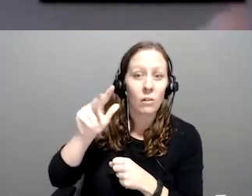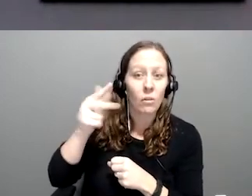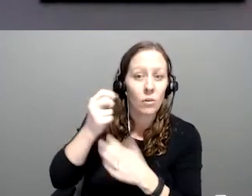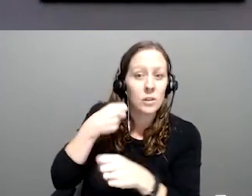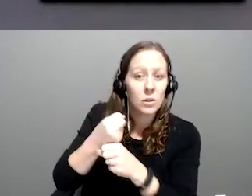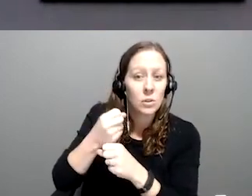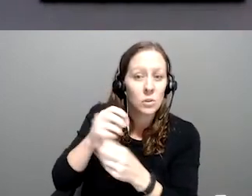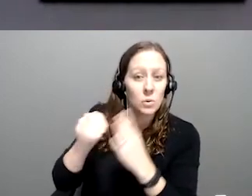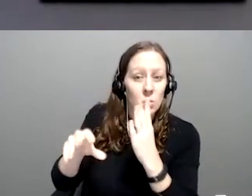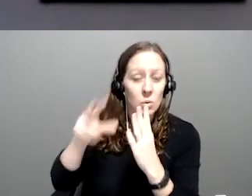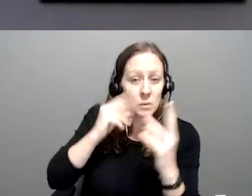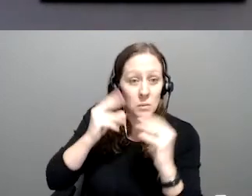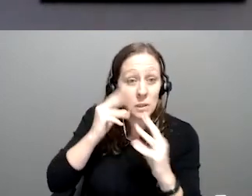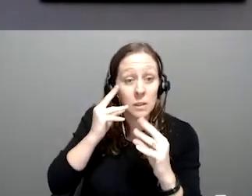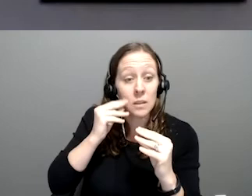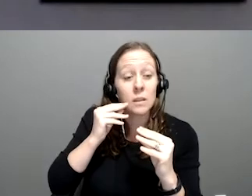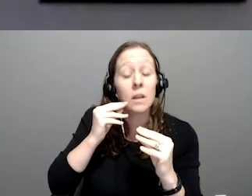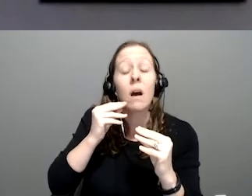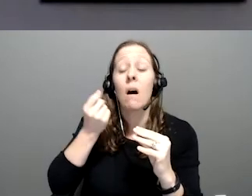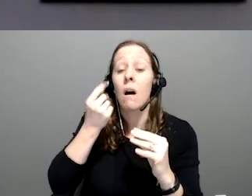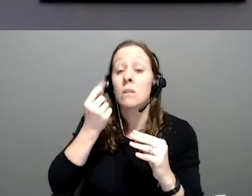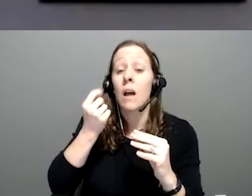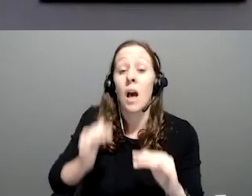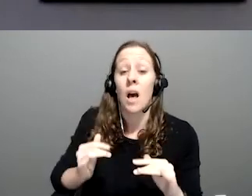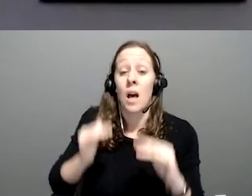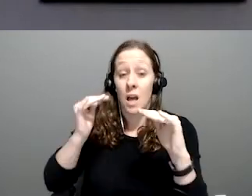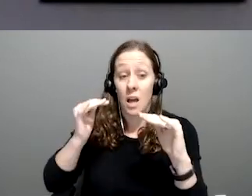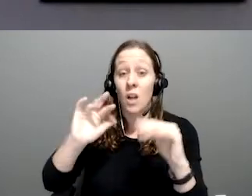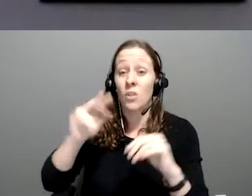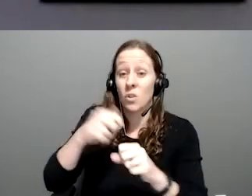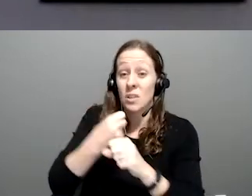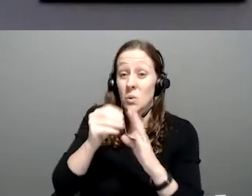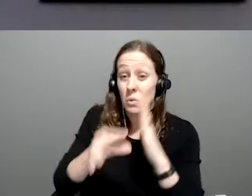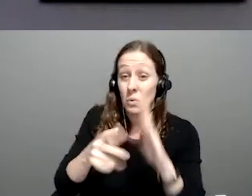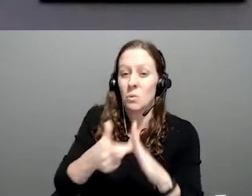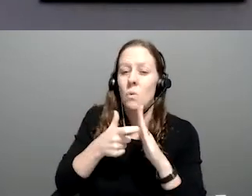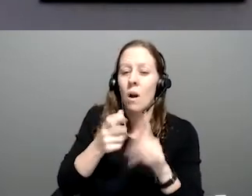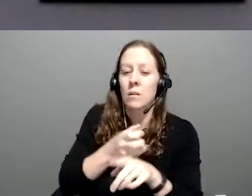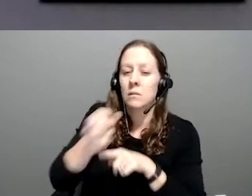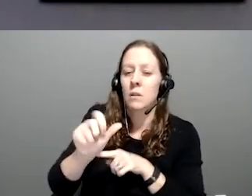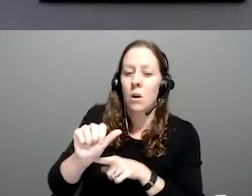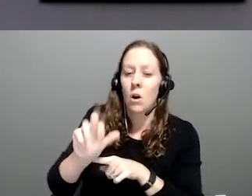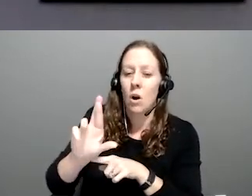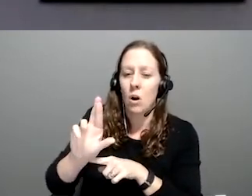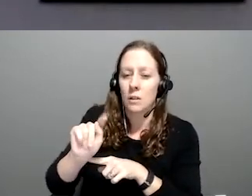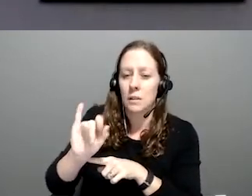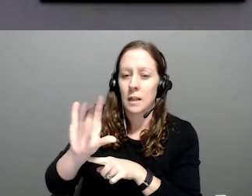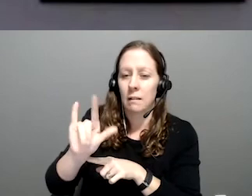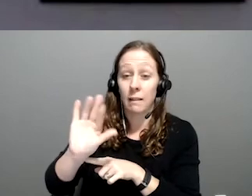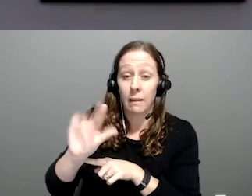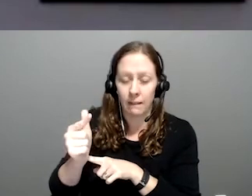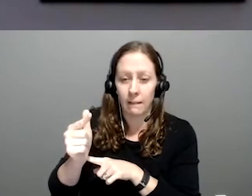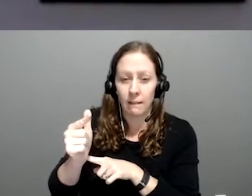in recruitment process for articling. And that's with third year students. And if, for example, especially with COVID going on, a student